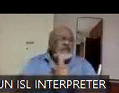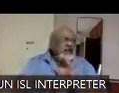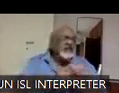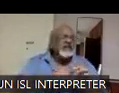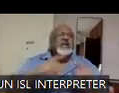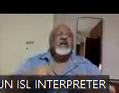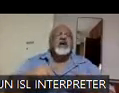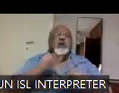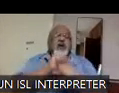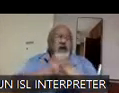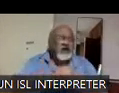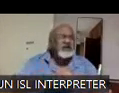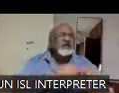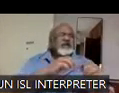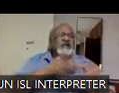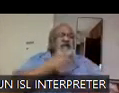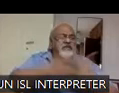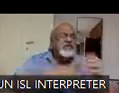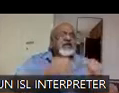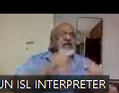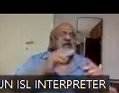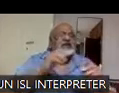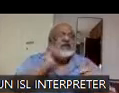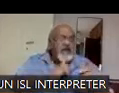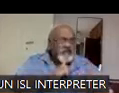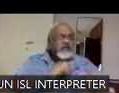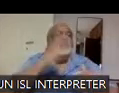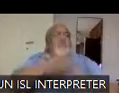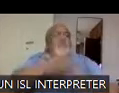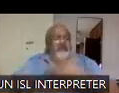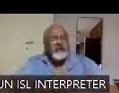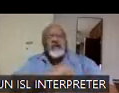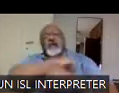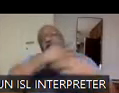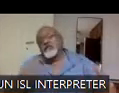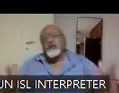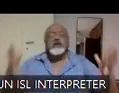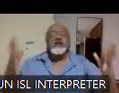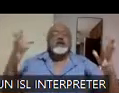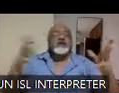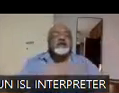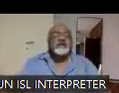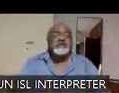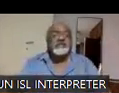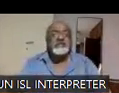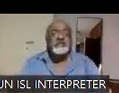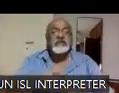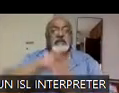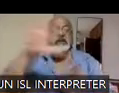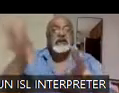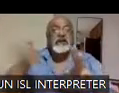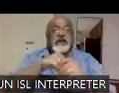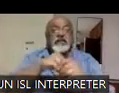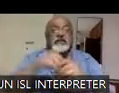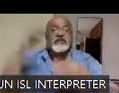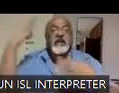does amazing things, not just for people with hearing impairment. Earlier, inclusive dance, she's the first person